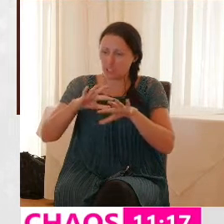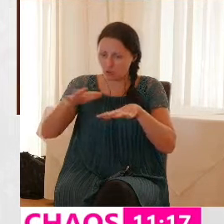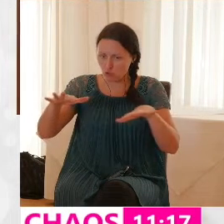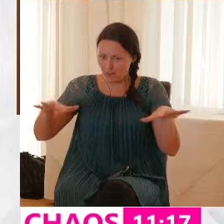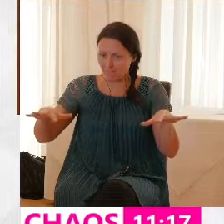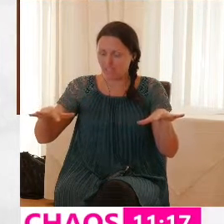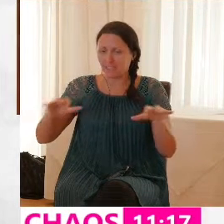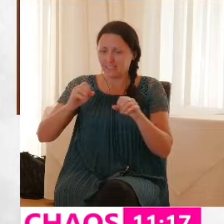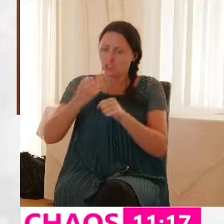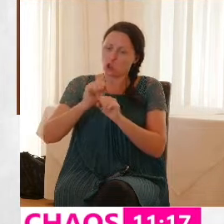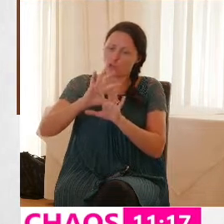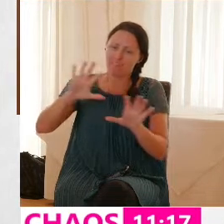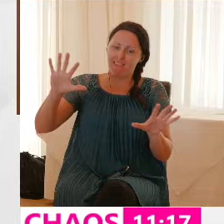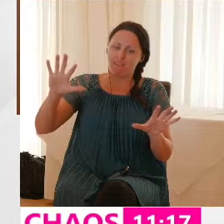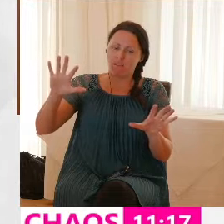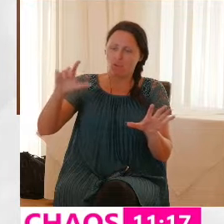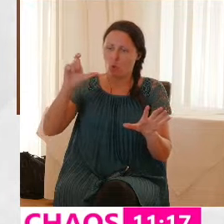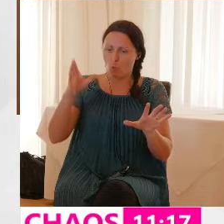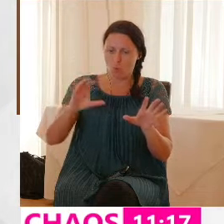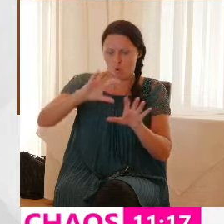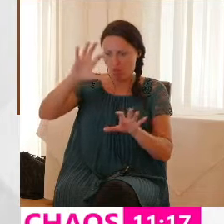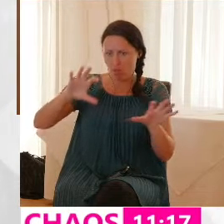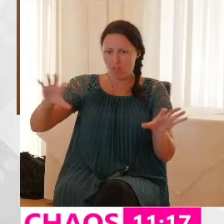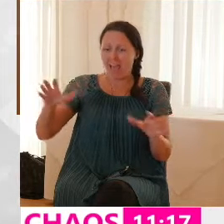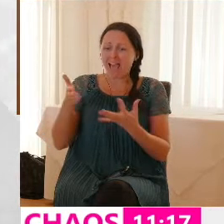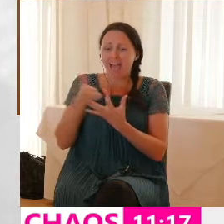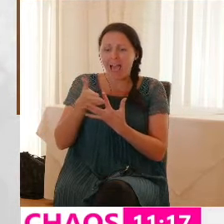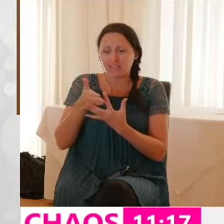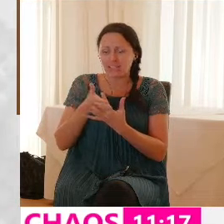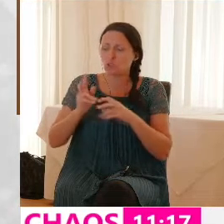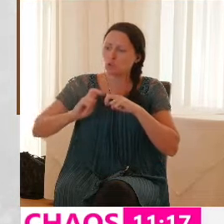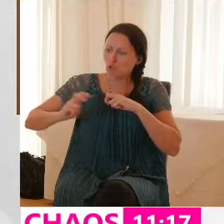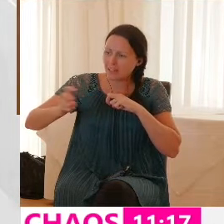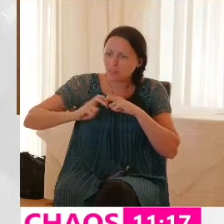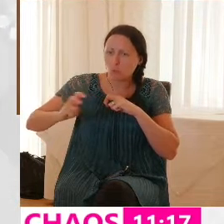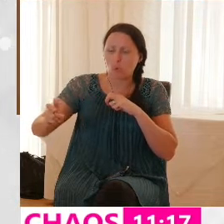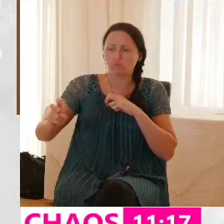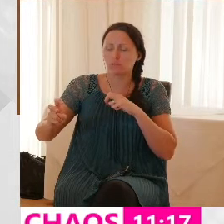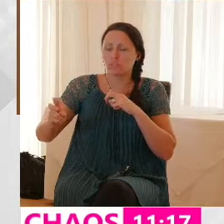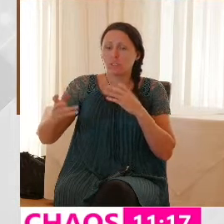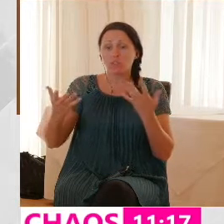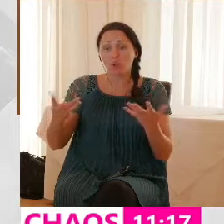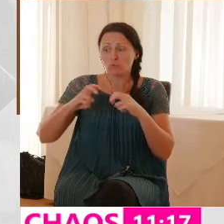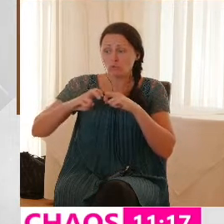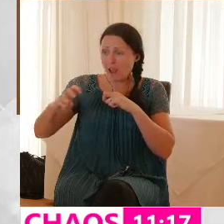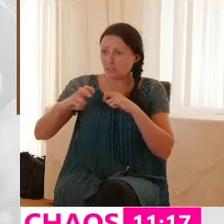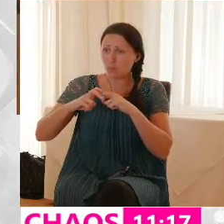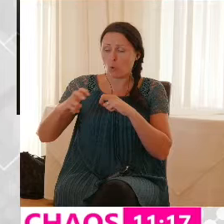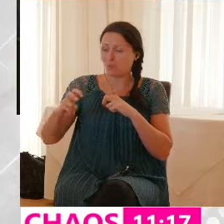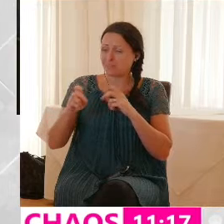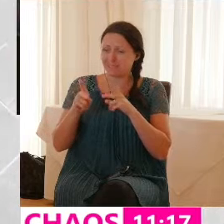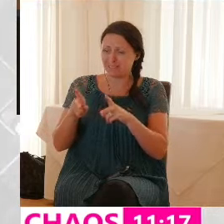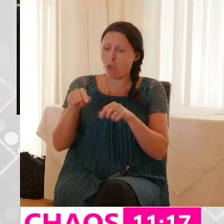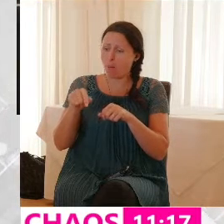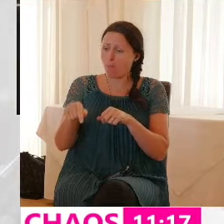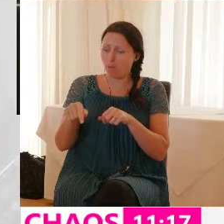and in terms of access to transport. So transport system is here, but that